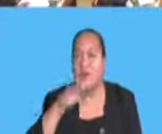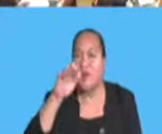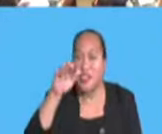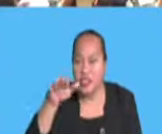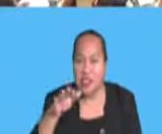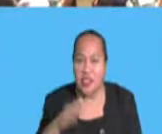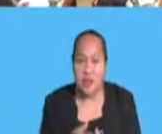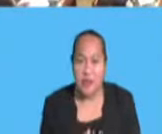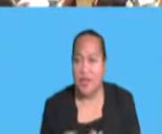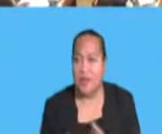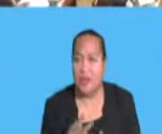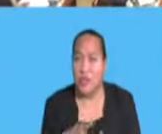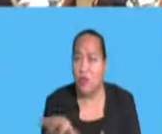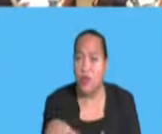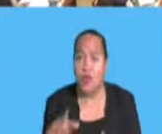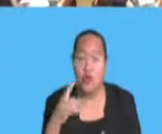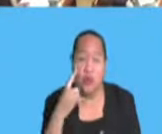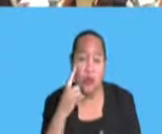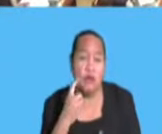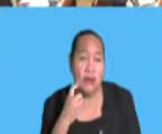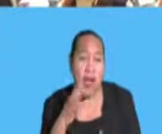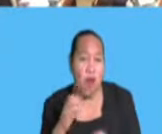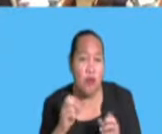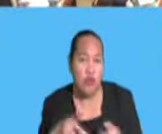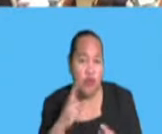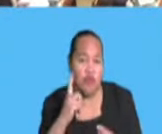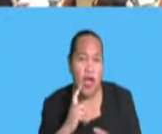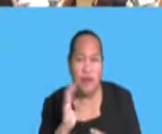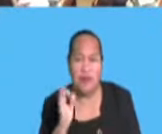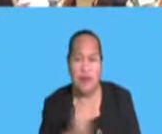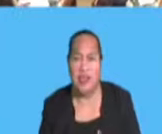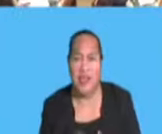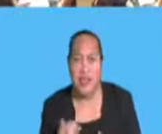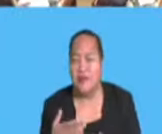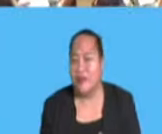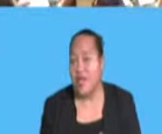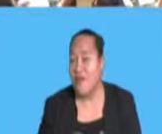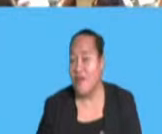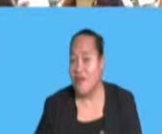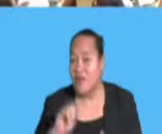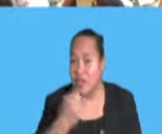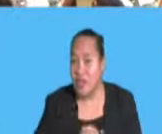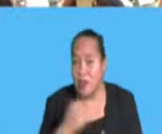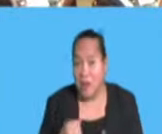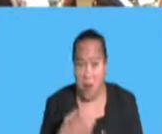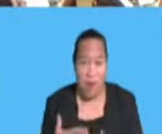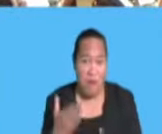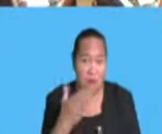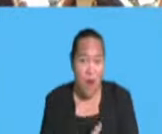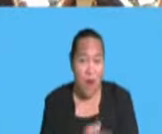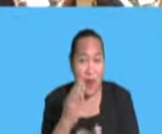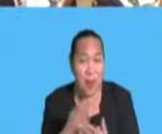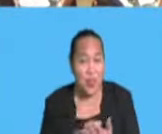Especially those who saw an opportunity to try and discredit it and the Fiji Affairs government even before the budget announcement.